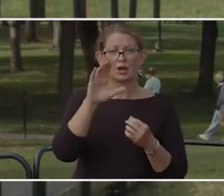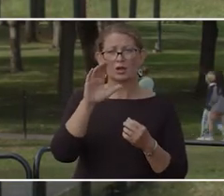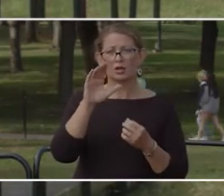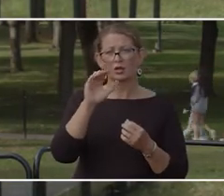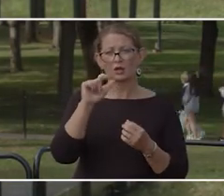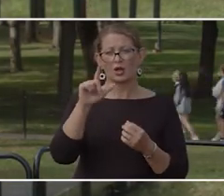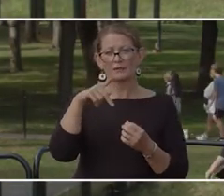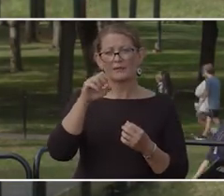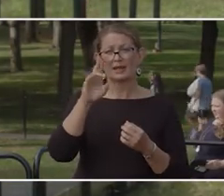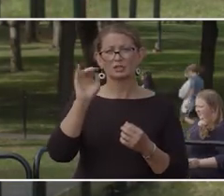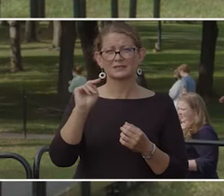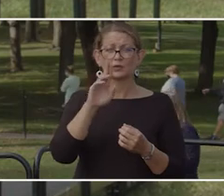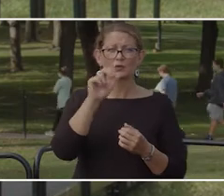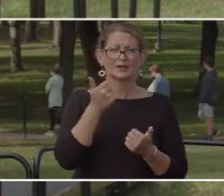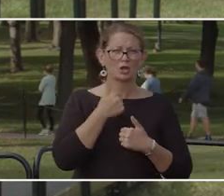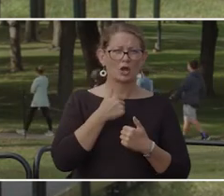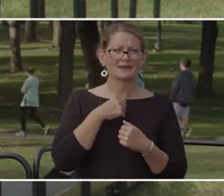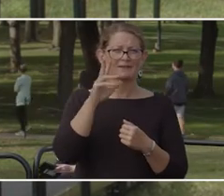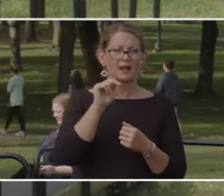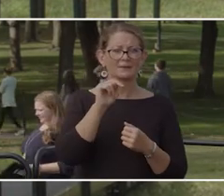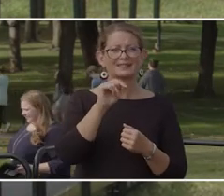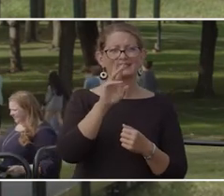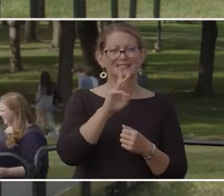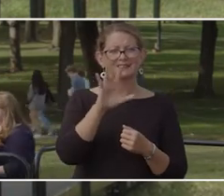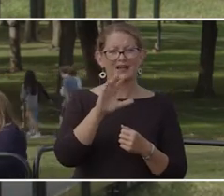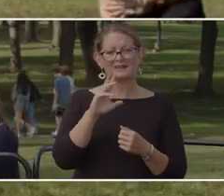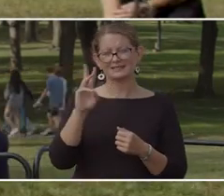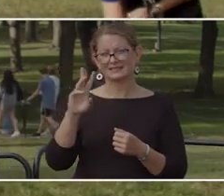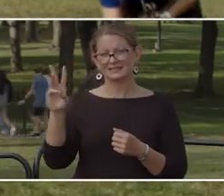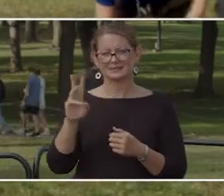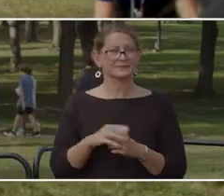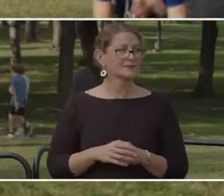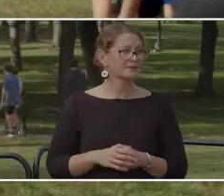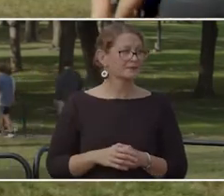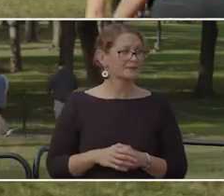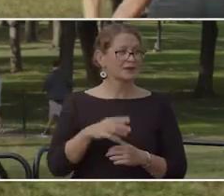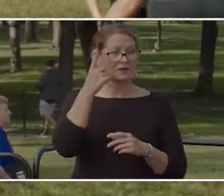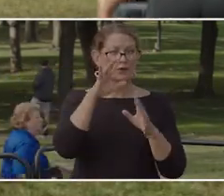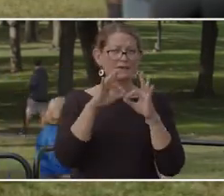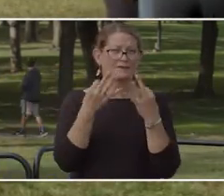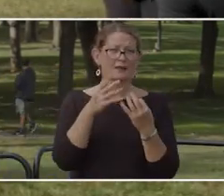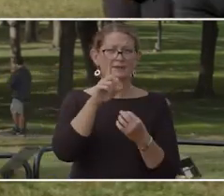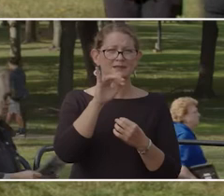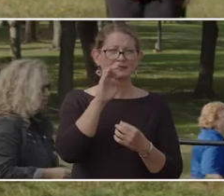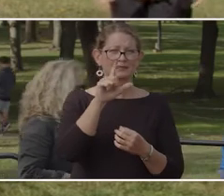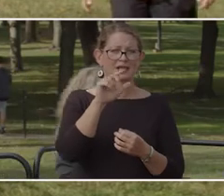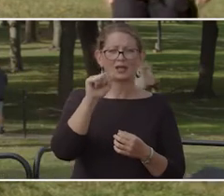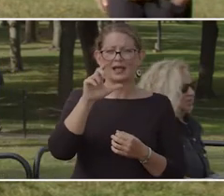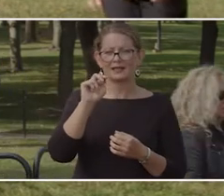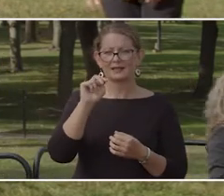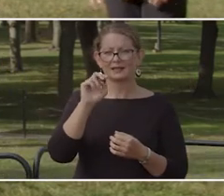Patterson, United States Army, Vietnam, 65-66. On behalf of the family of Daniel Allen